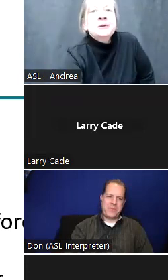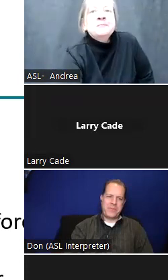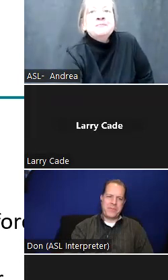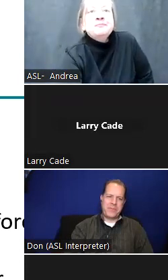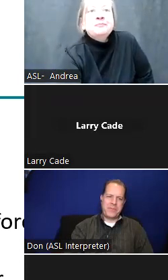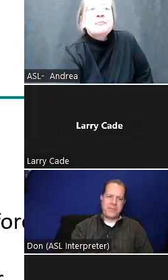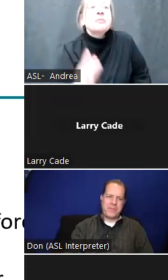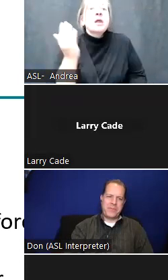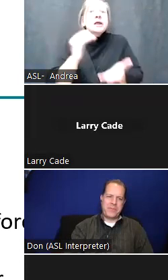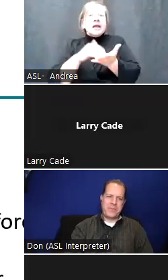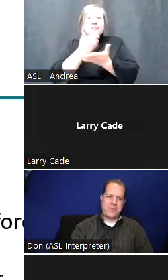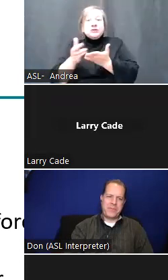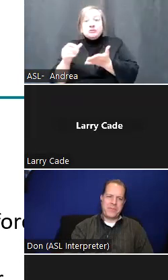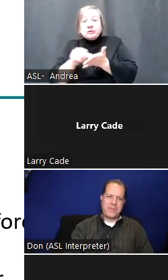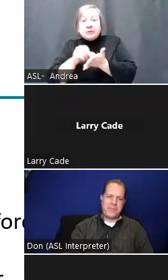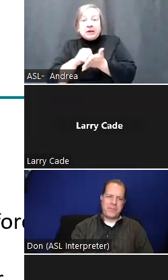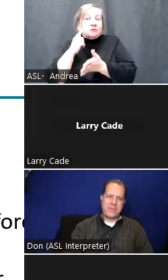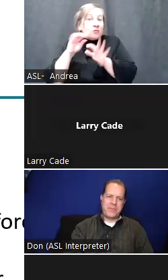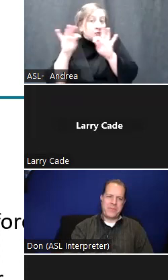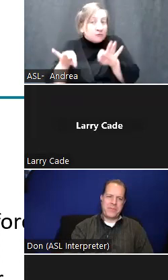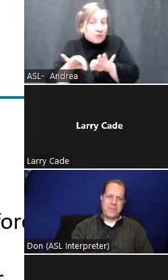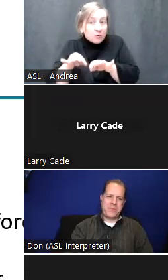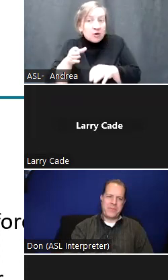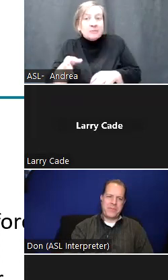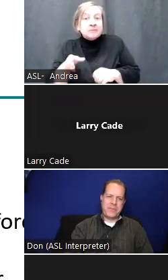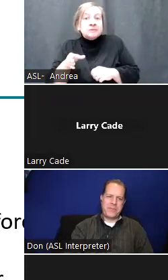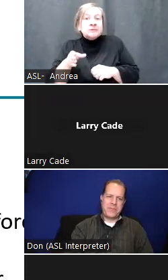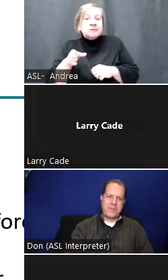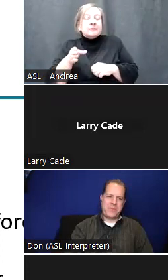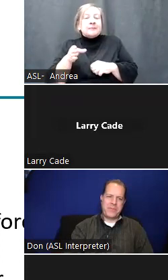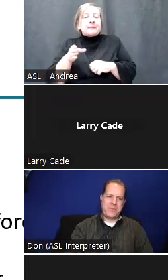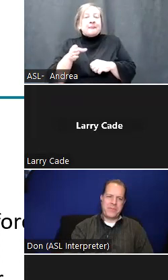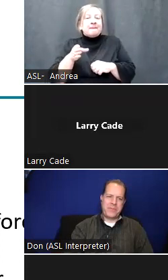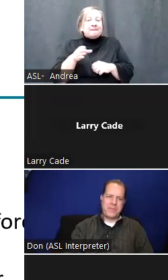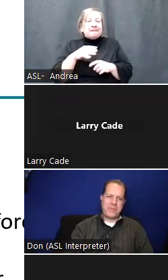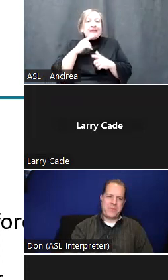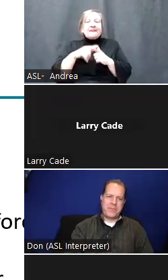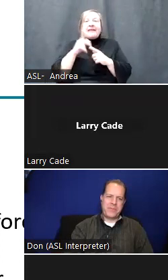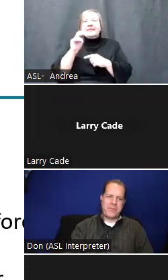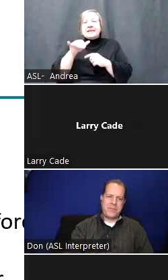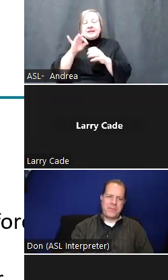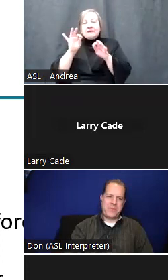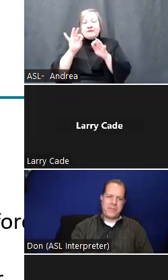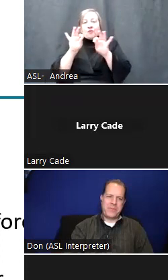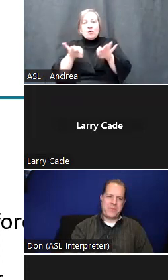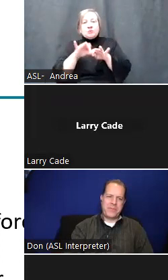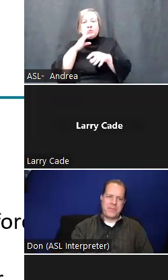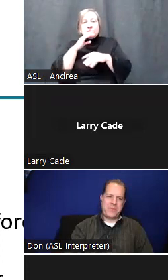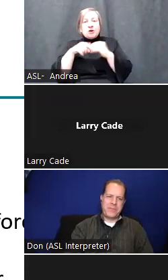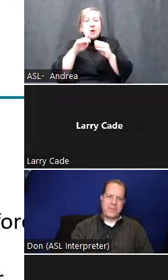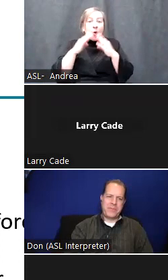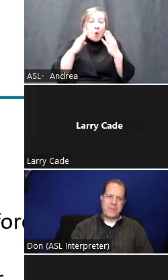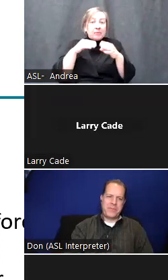resource page for the forms is there. And then the key forms we kind of just talked a little bit about, but open enrollment form,